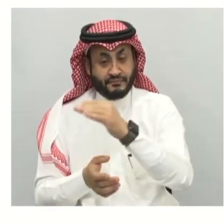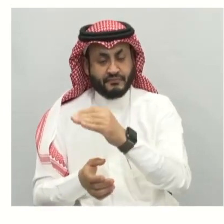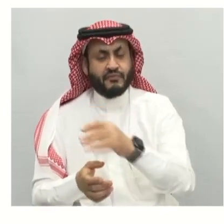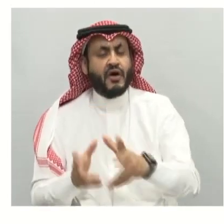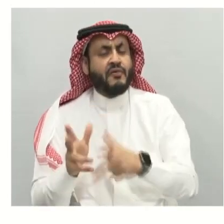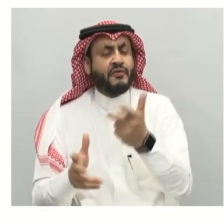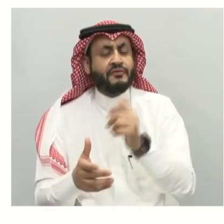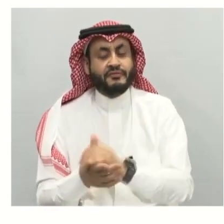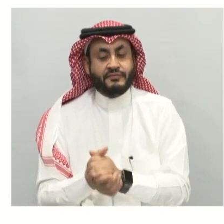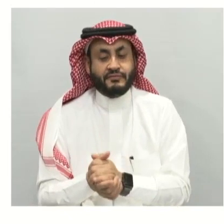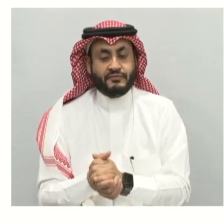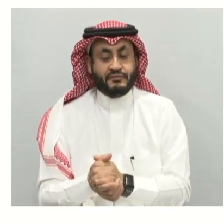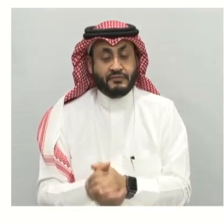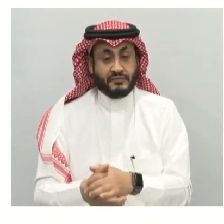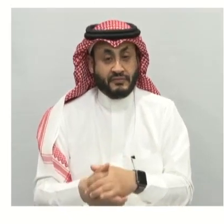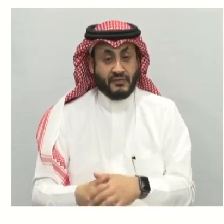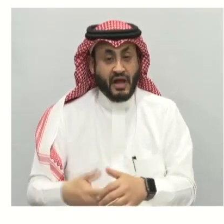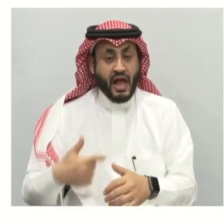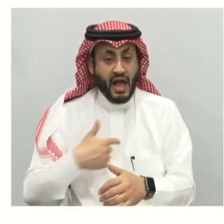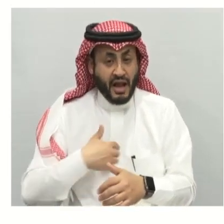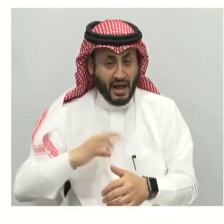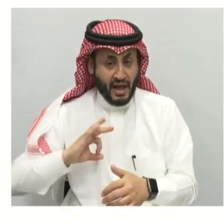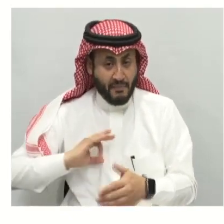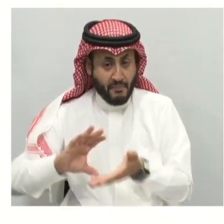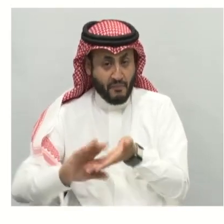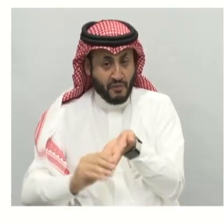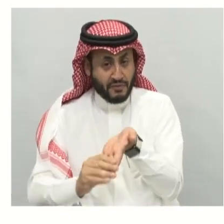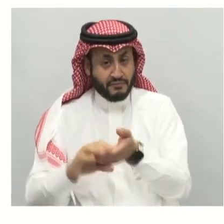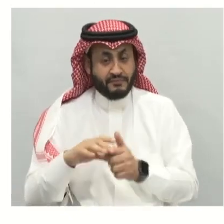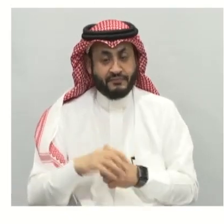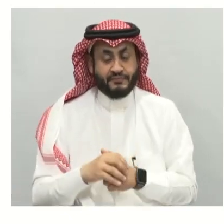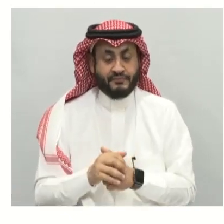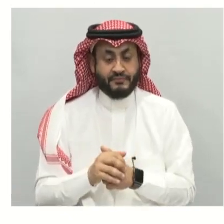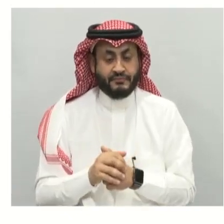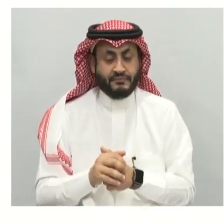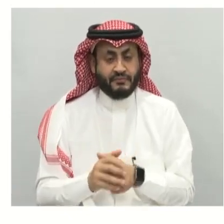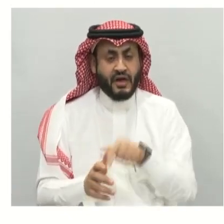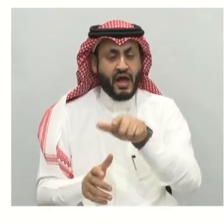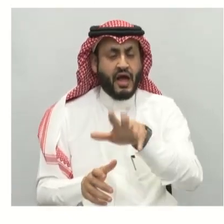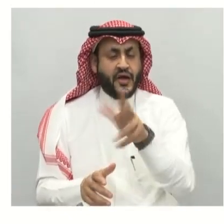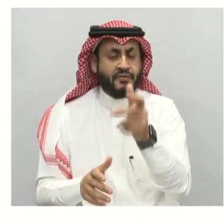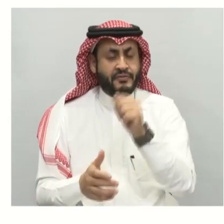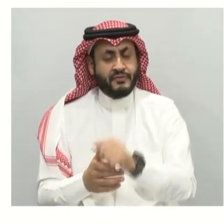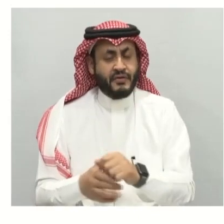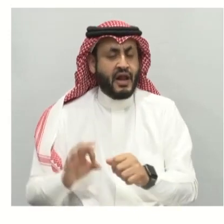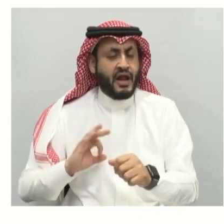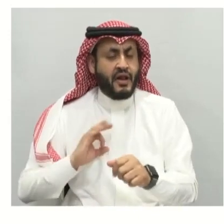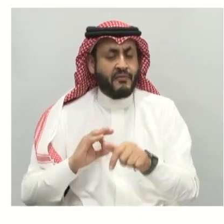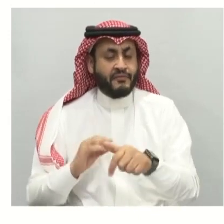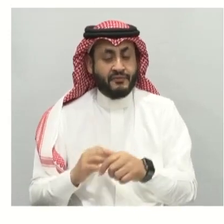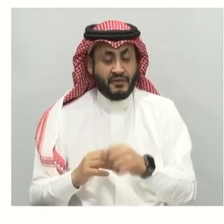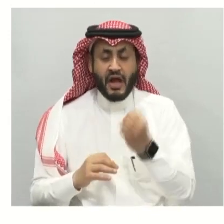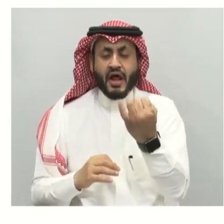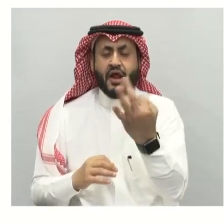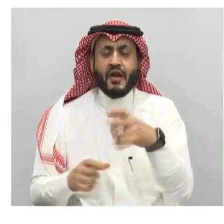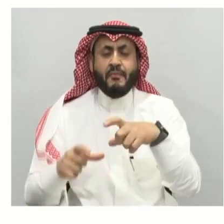say? She said, I like Wednesday. How about you? Here we have how many